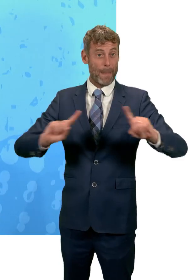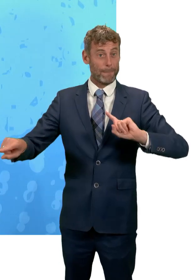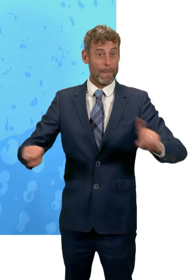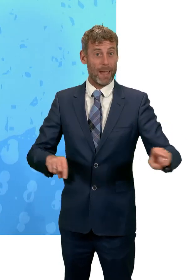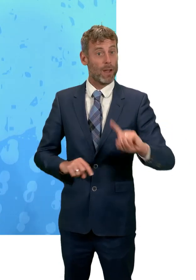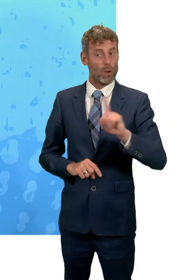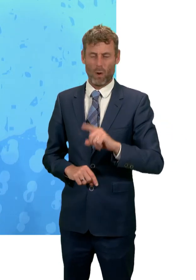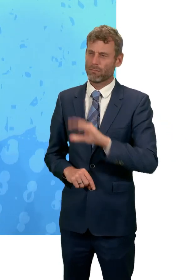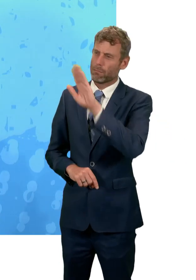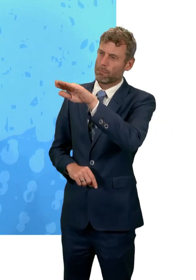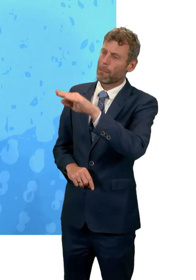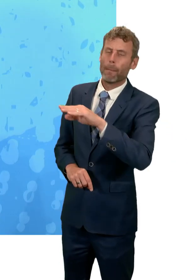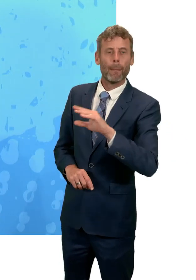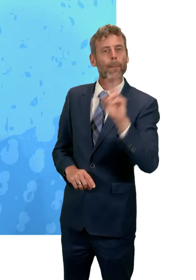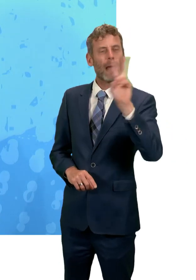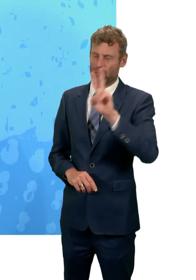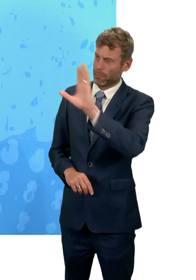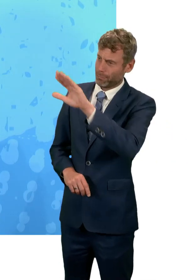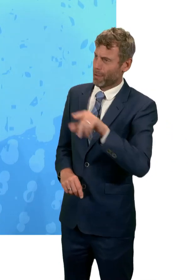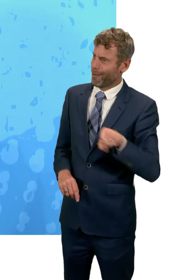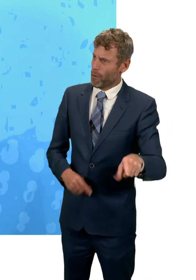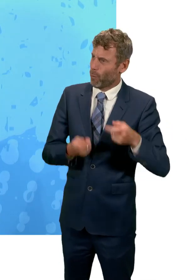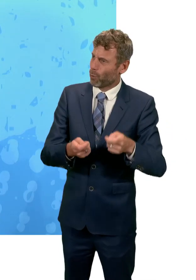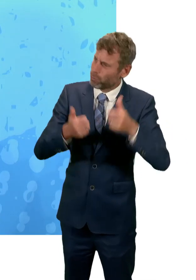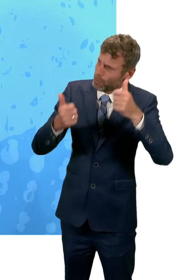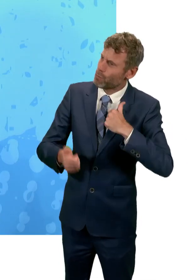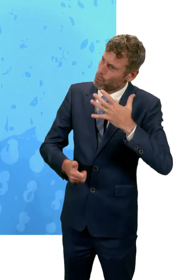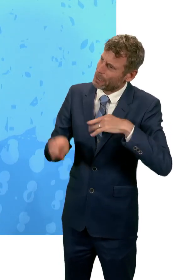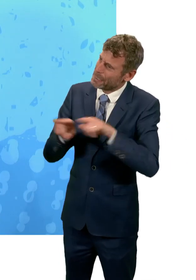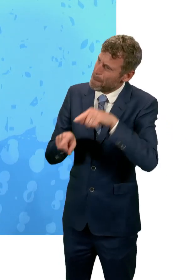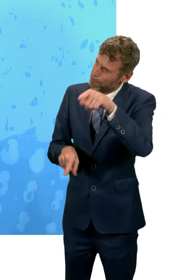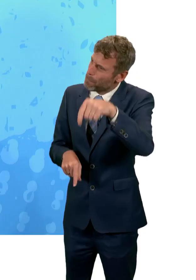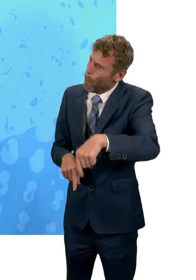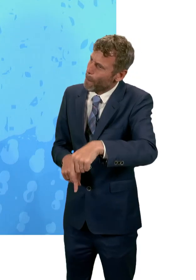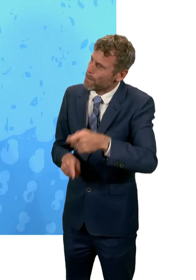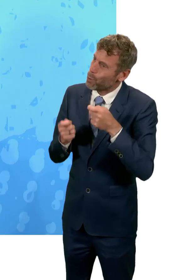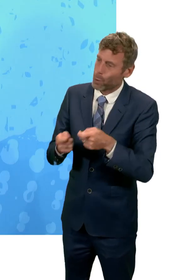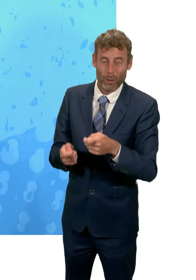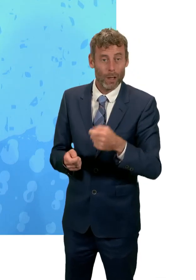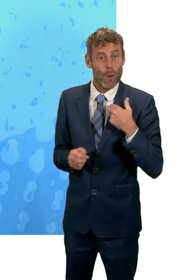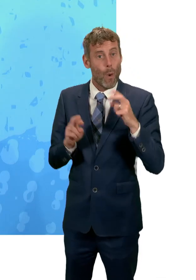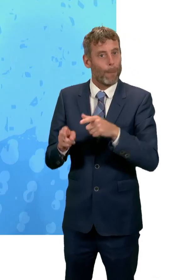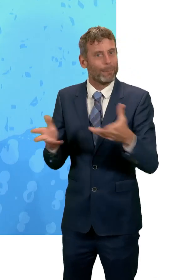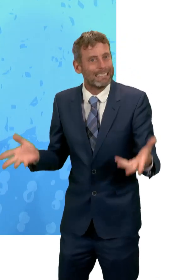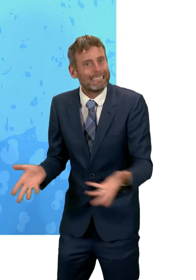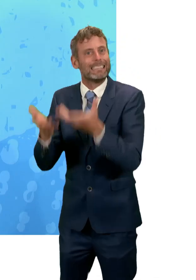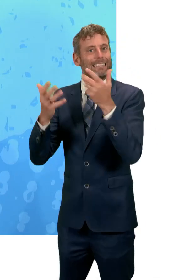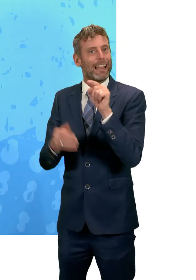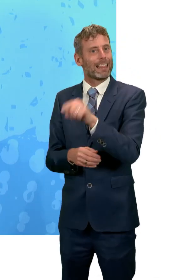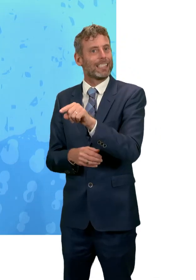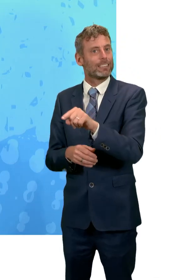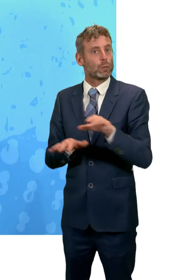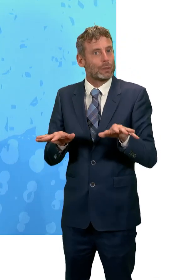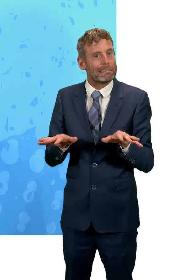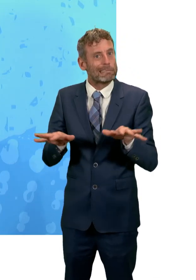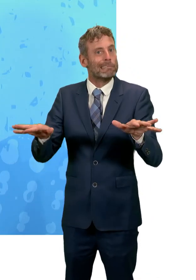and they go home with that little spark about something they've learned, And again, it's getting